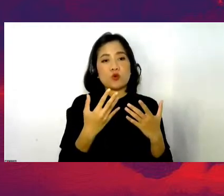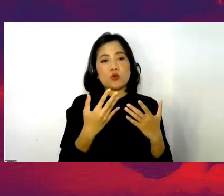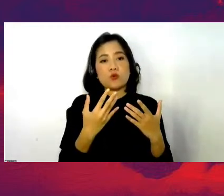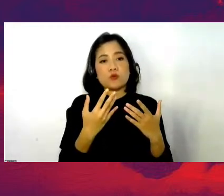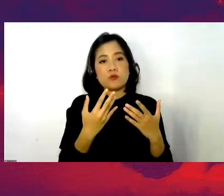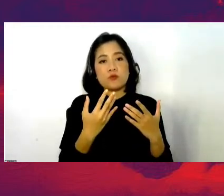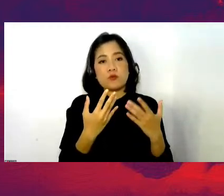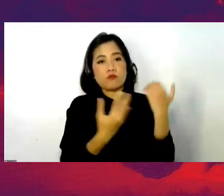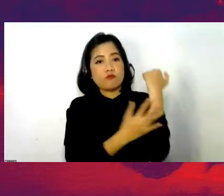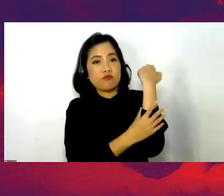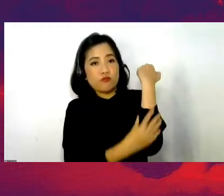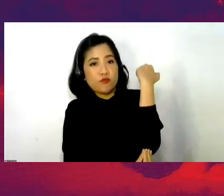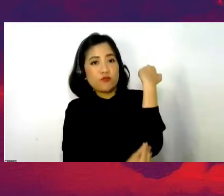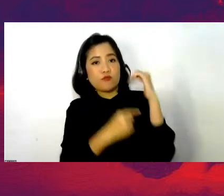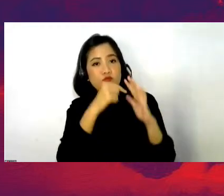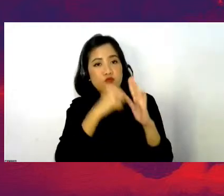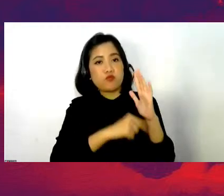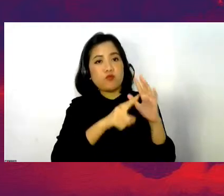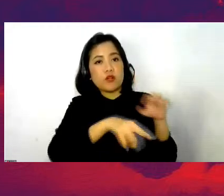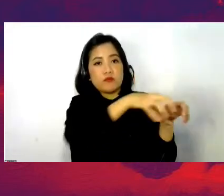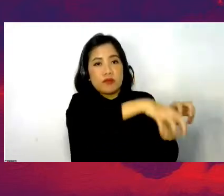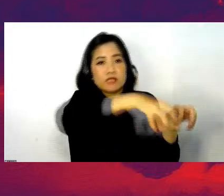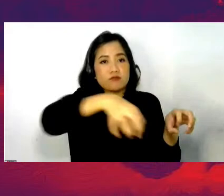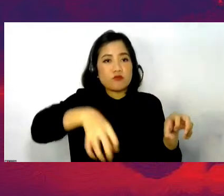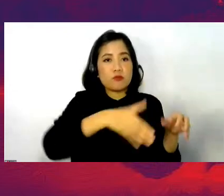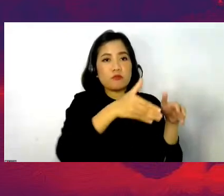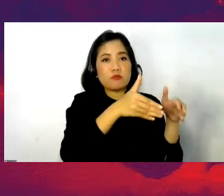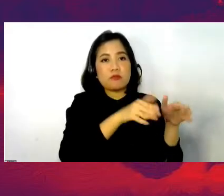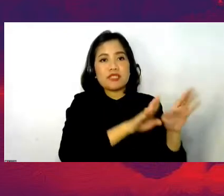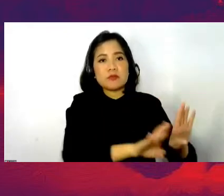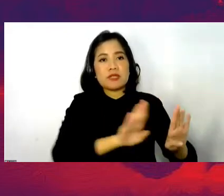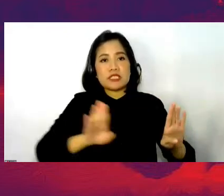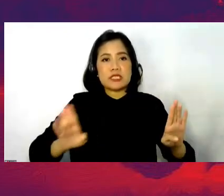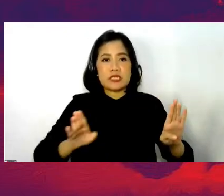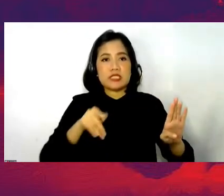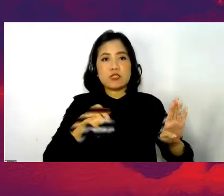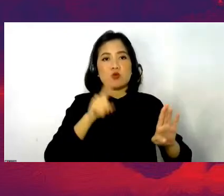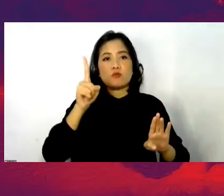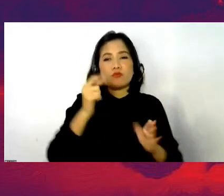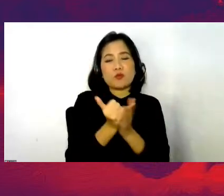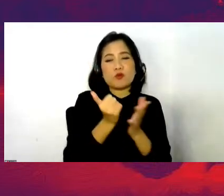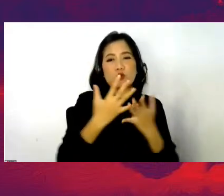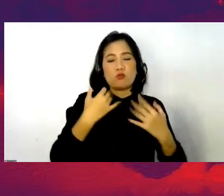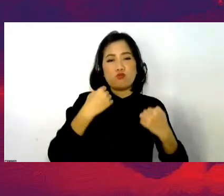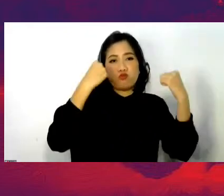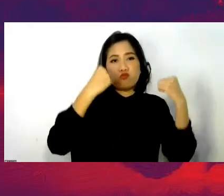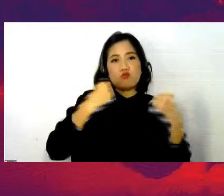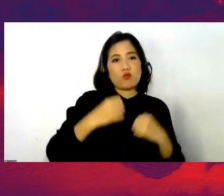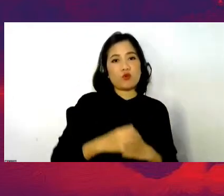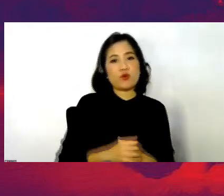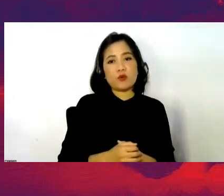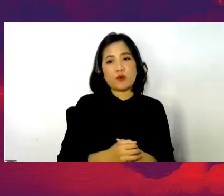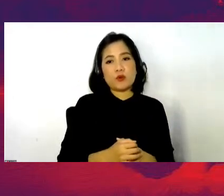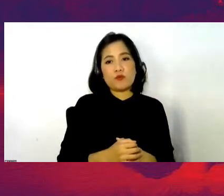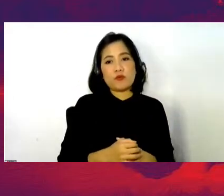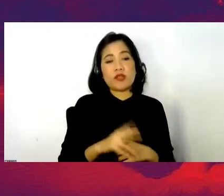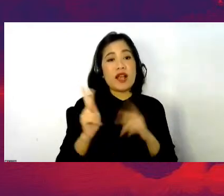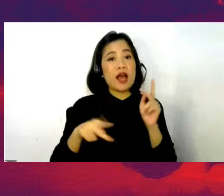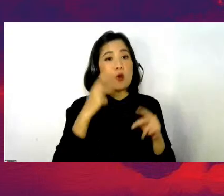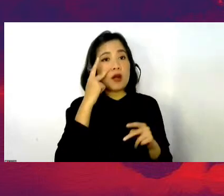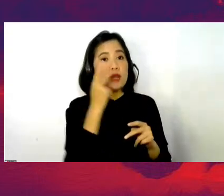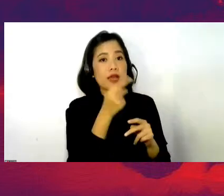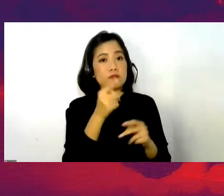Decomposability, likewise, is being satisfied for all of these measures. So this is kind of a summary of the